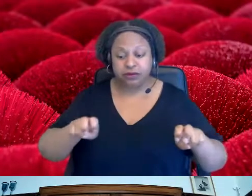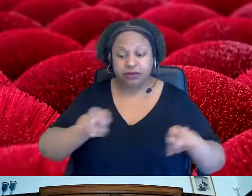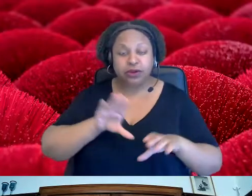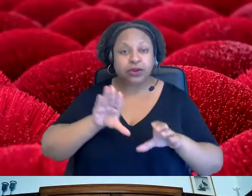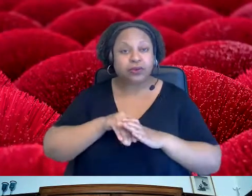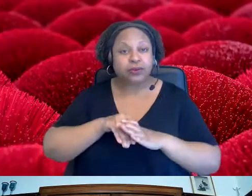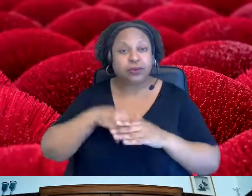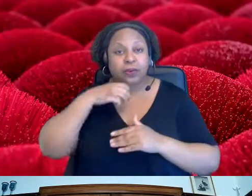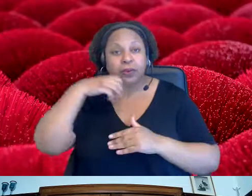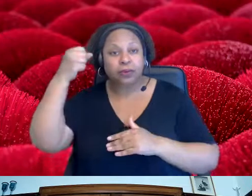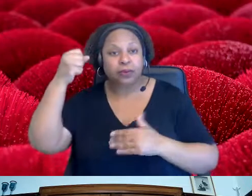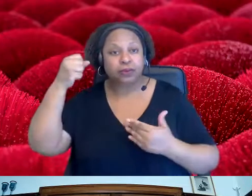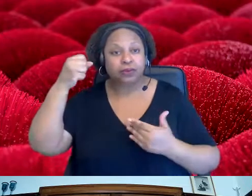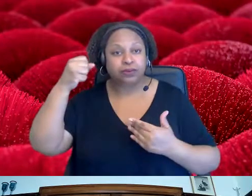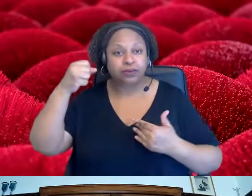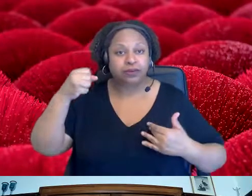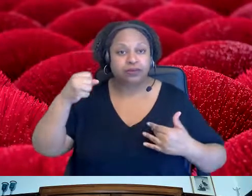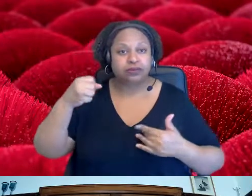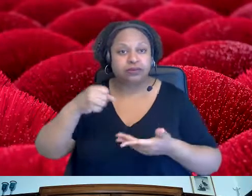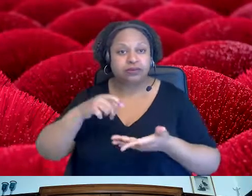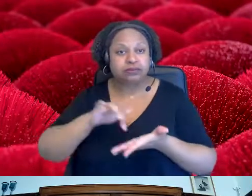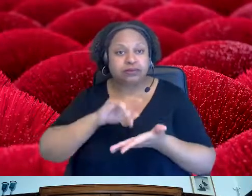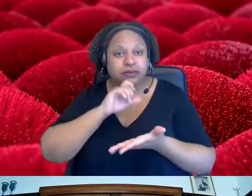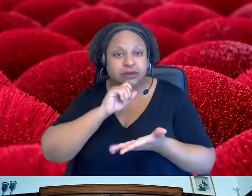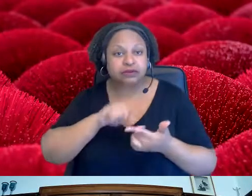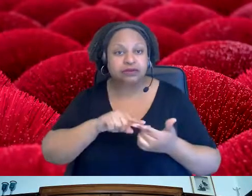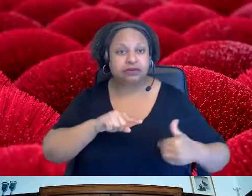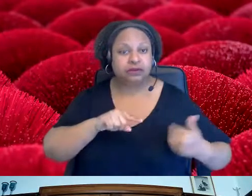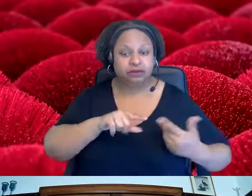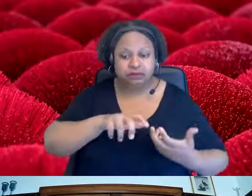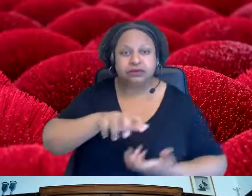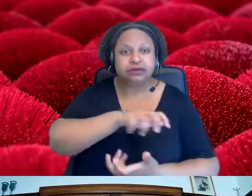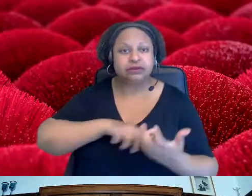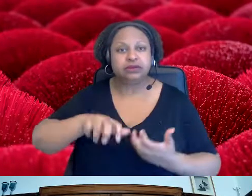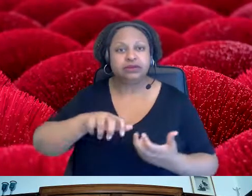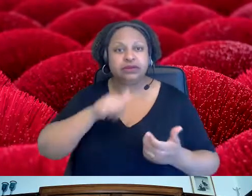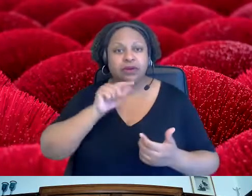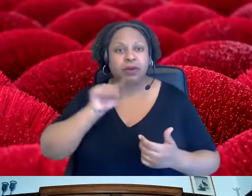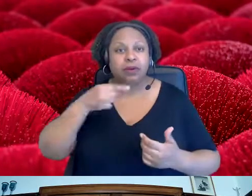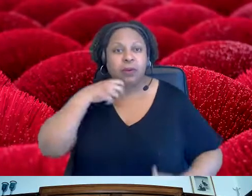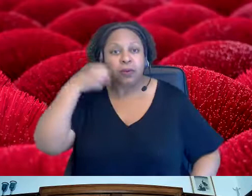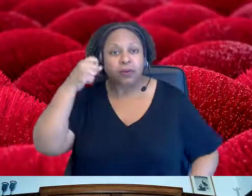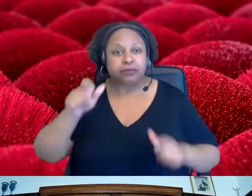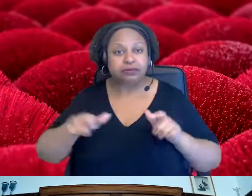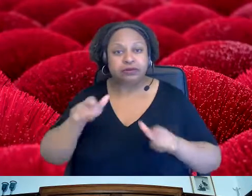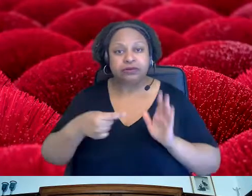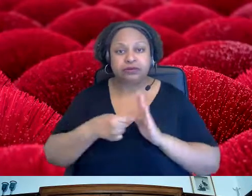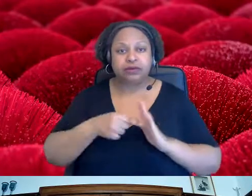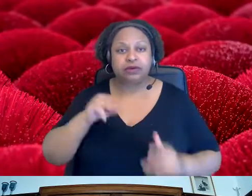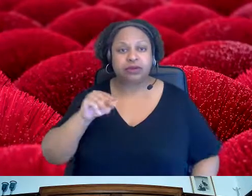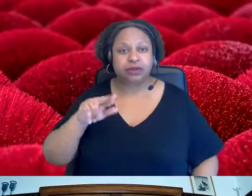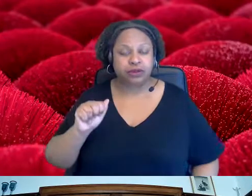the youngest and the, you know, but the older people. I mean, Maria Campbell and Alan